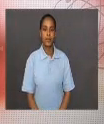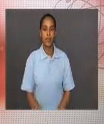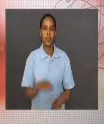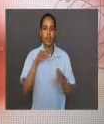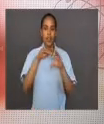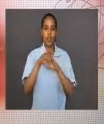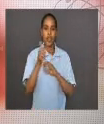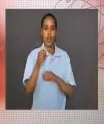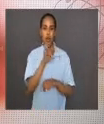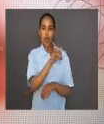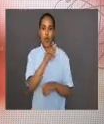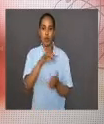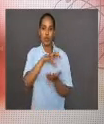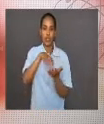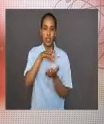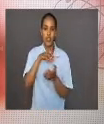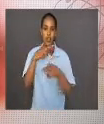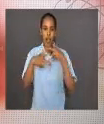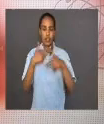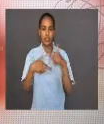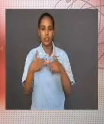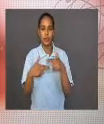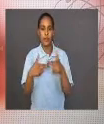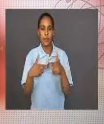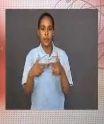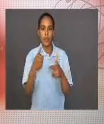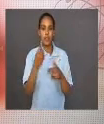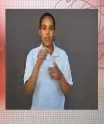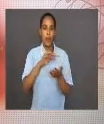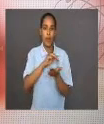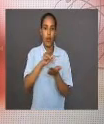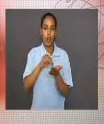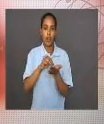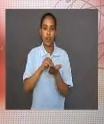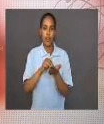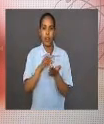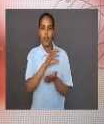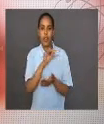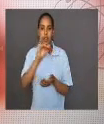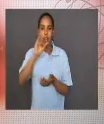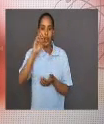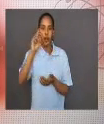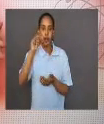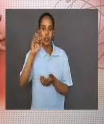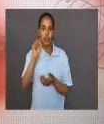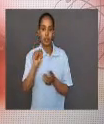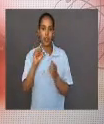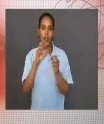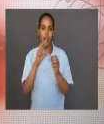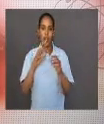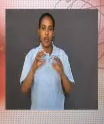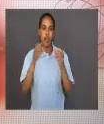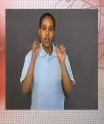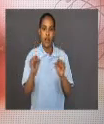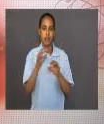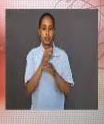In a homogeneous reaction, the molecules and ions can move